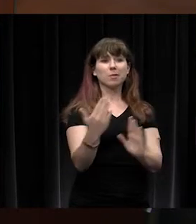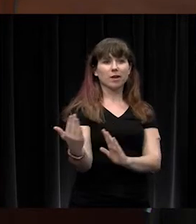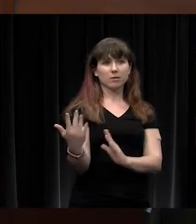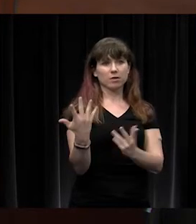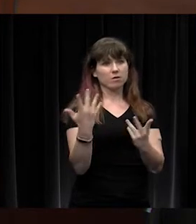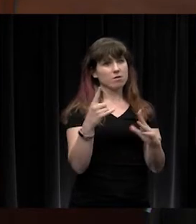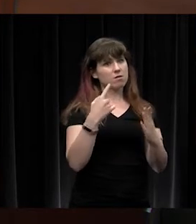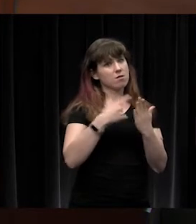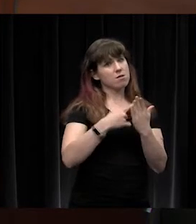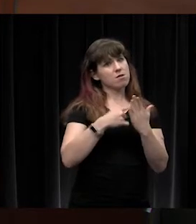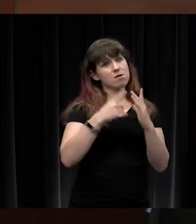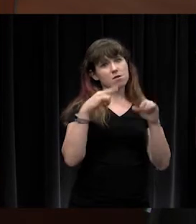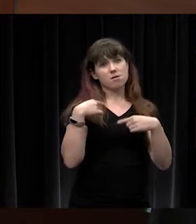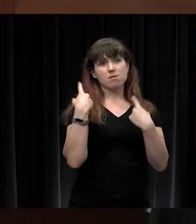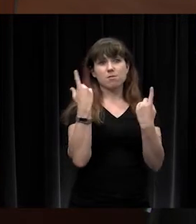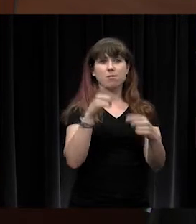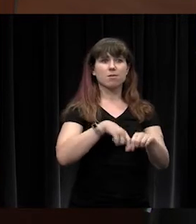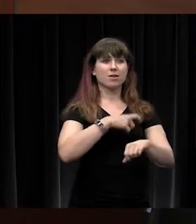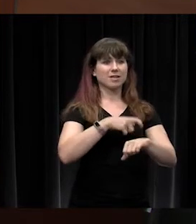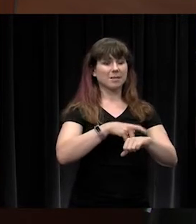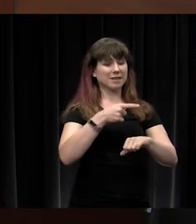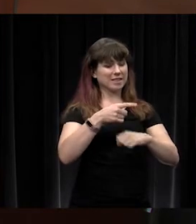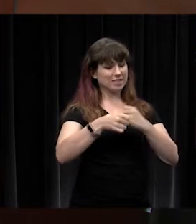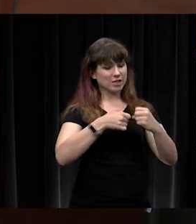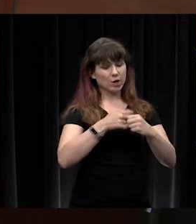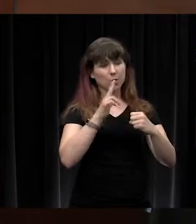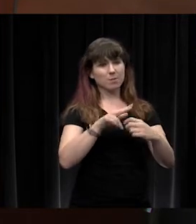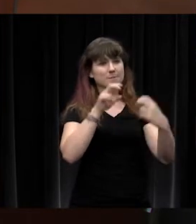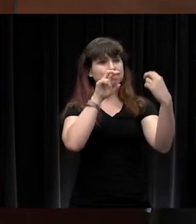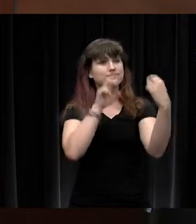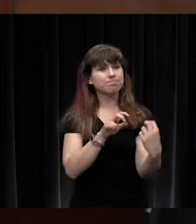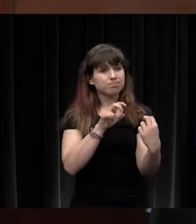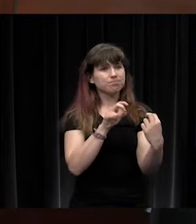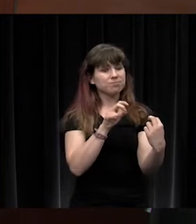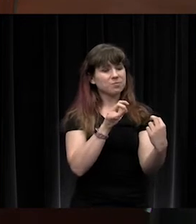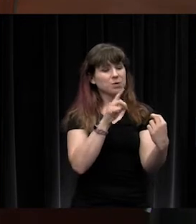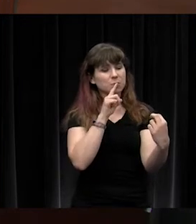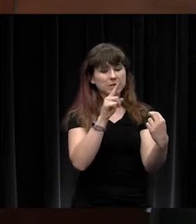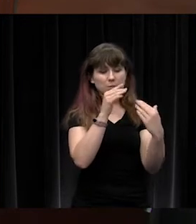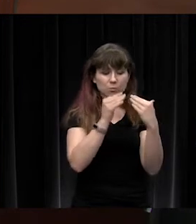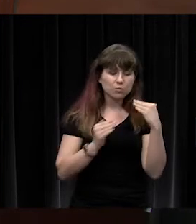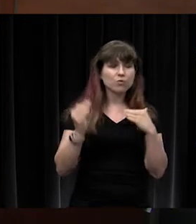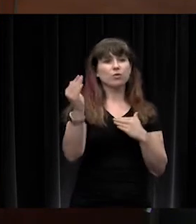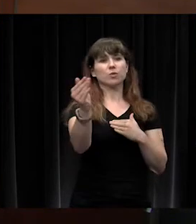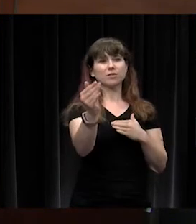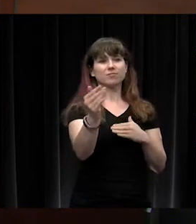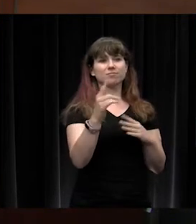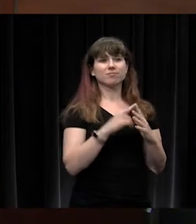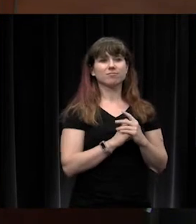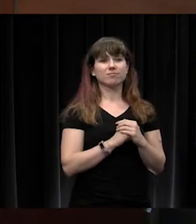for quite some time, and this was the year that we're going to sit down and move forward and start putting together